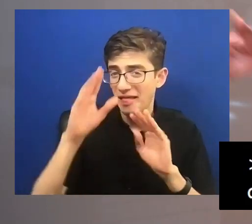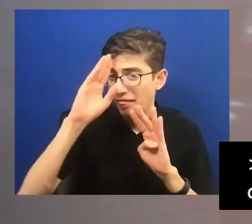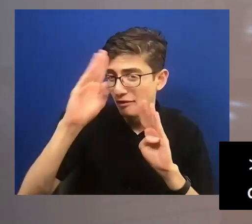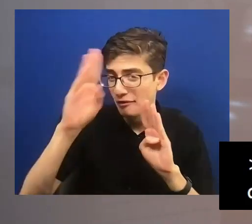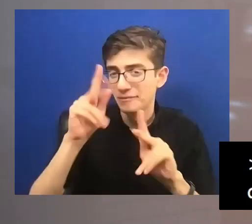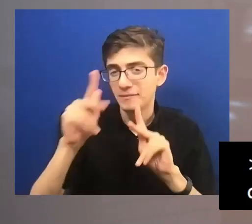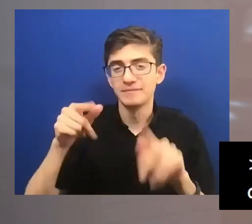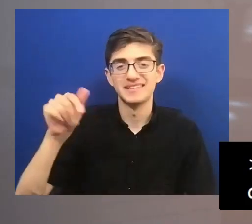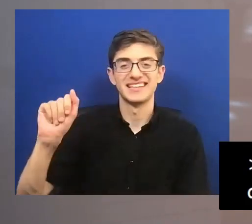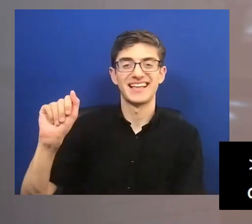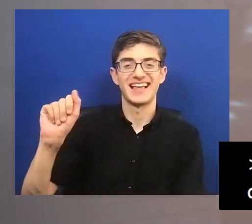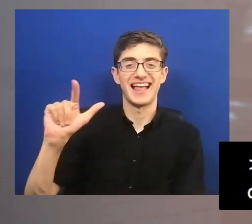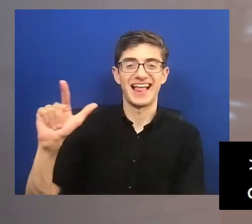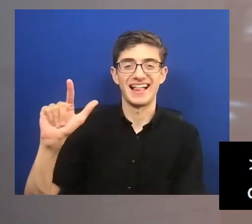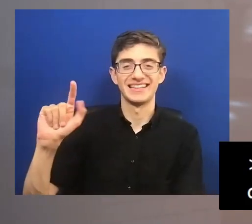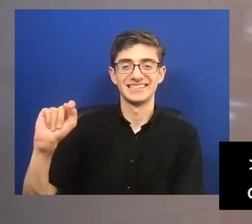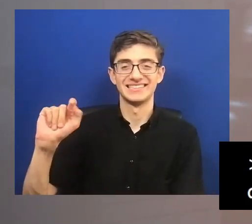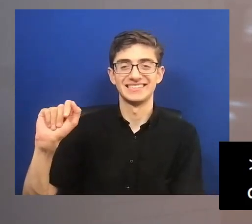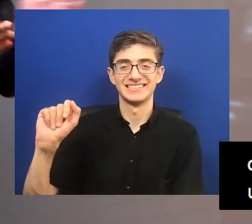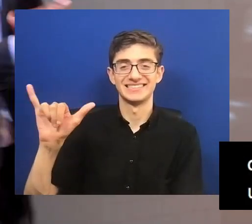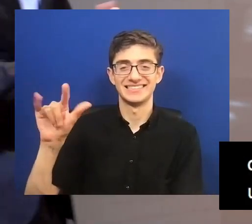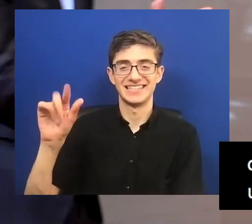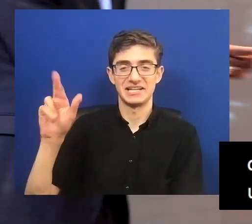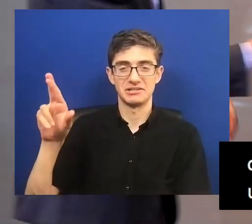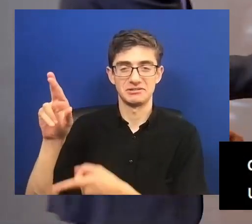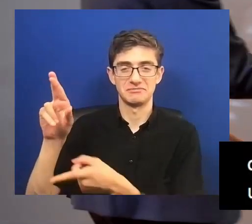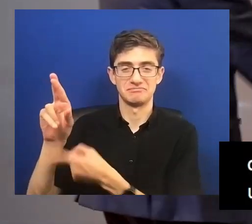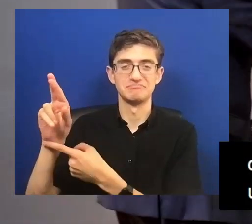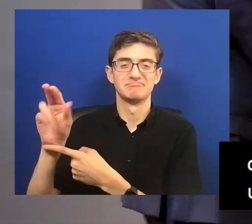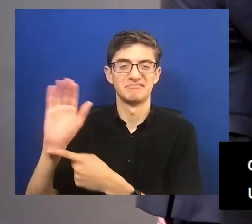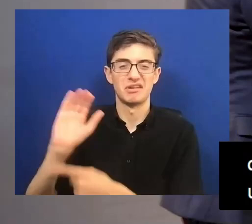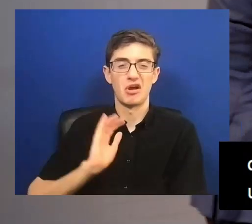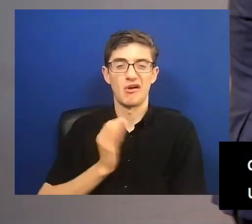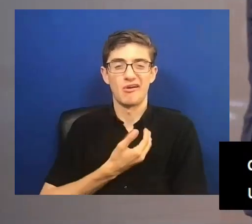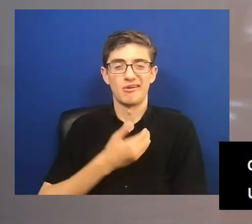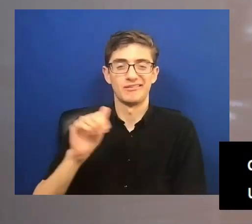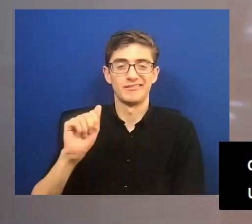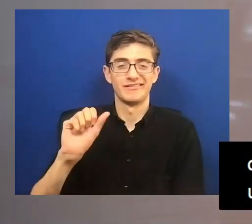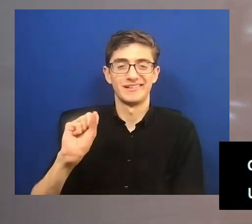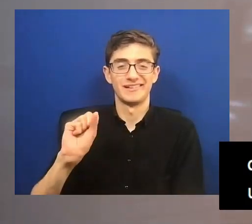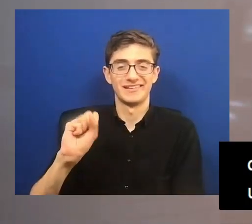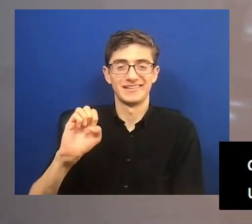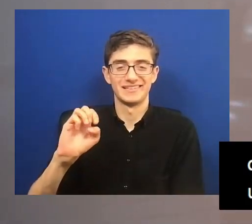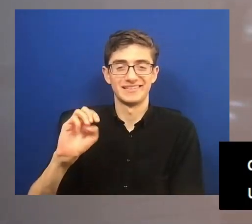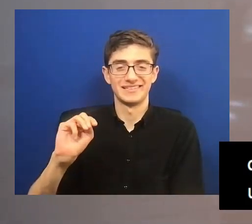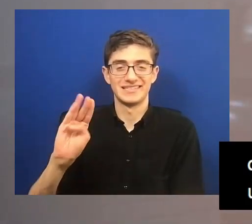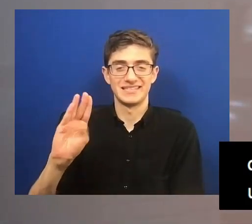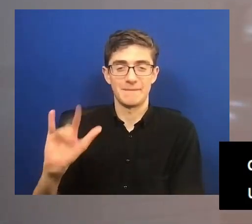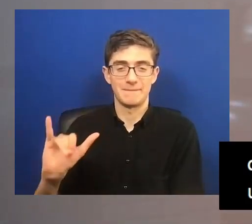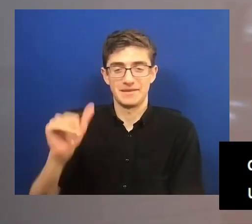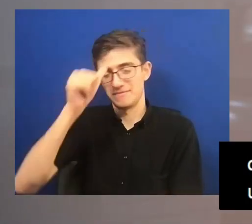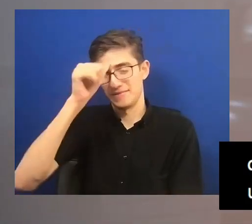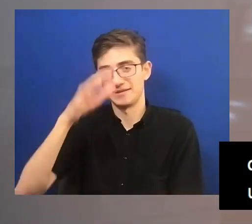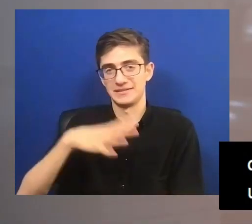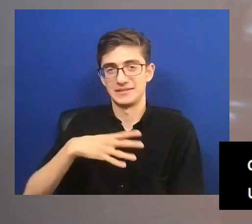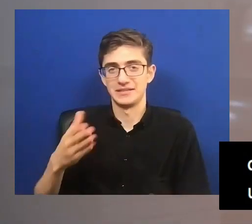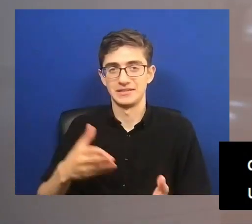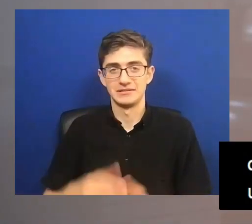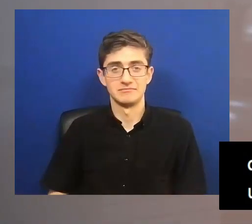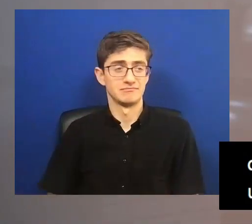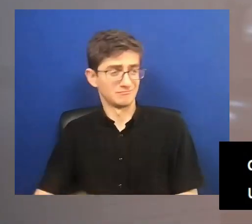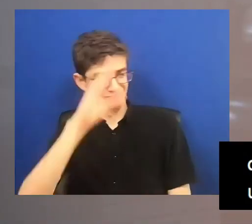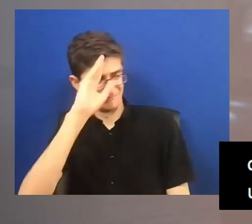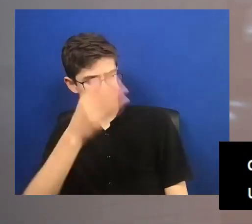Al Taylor, our assemblyman here. Marvelous. Hi, good afternoon, everyone. How you